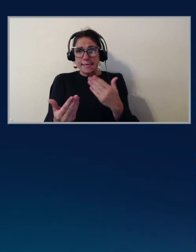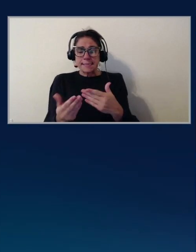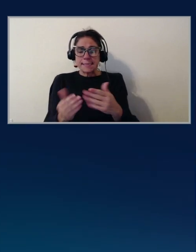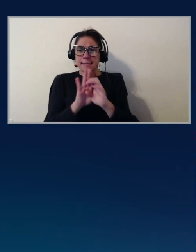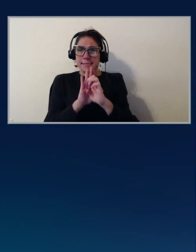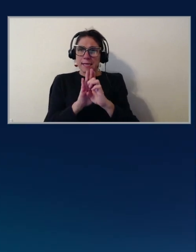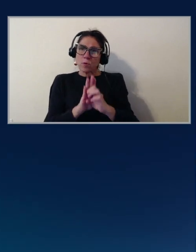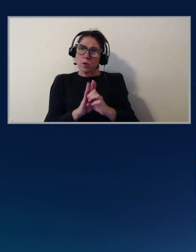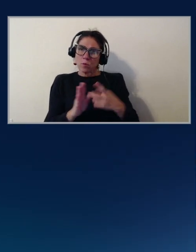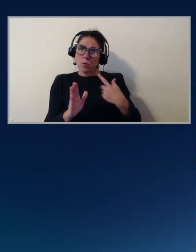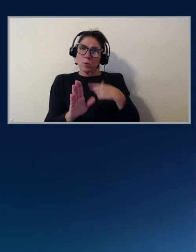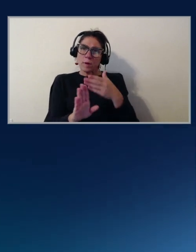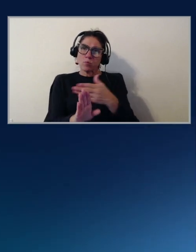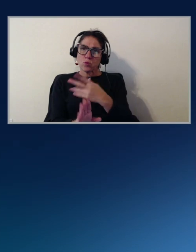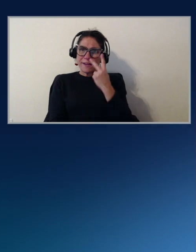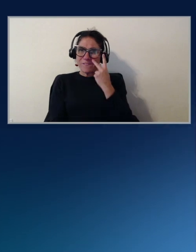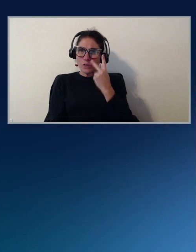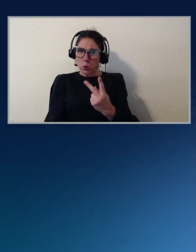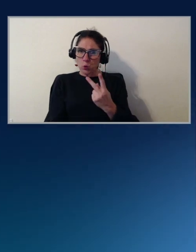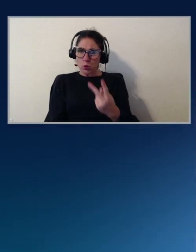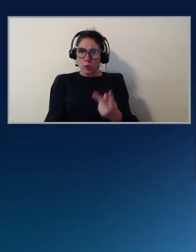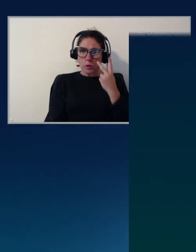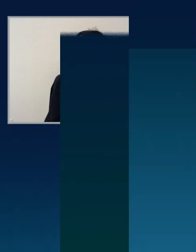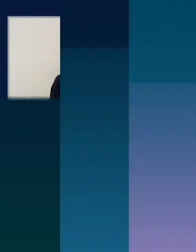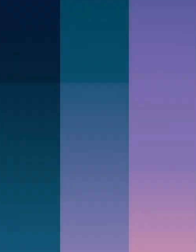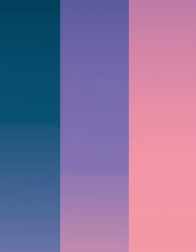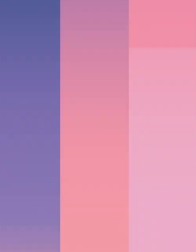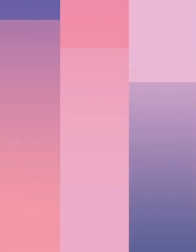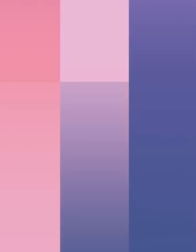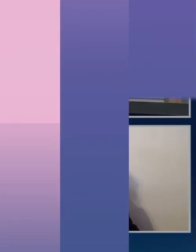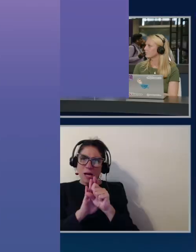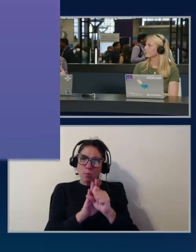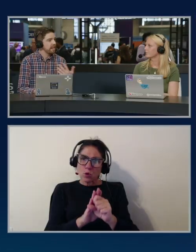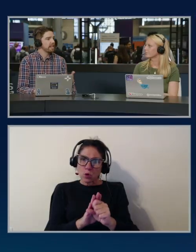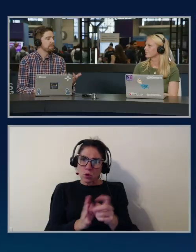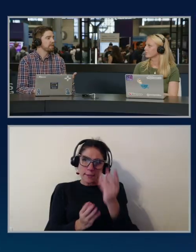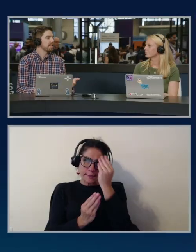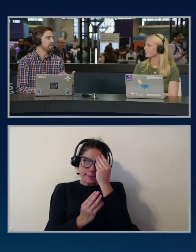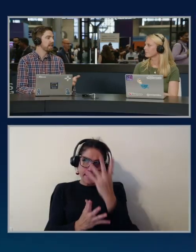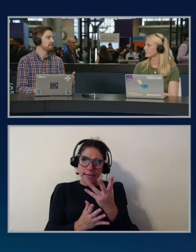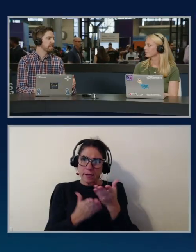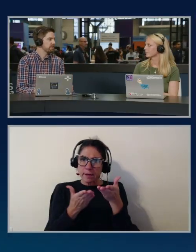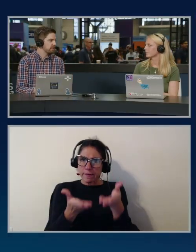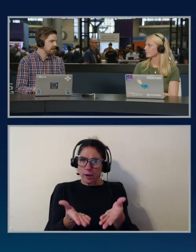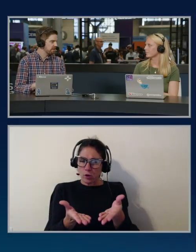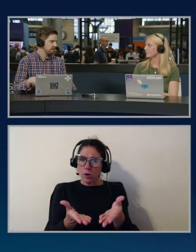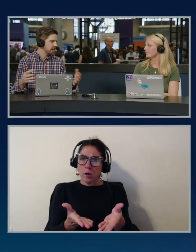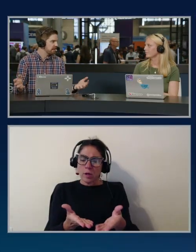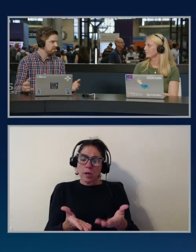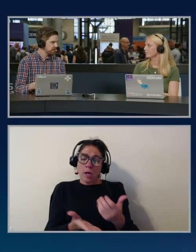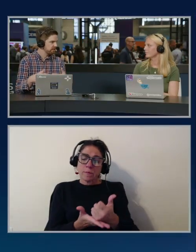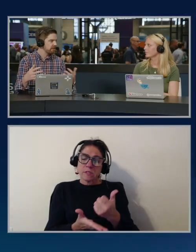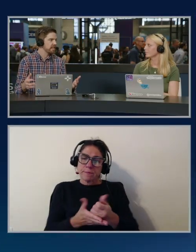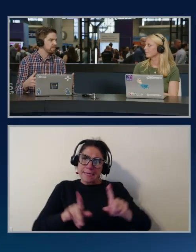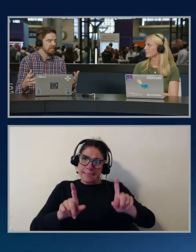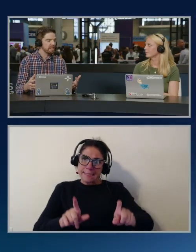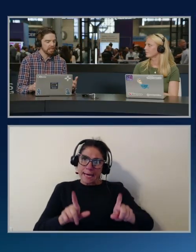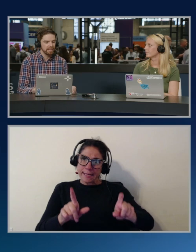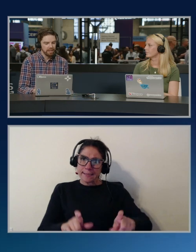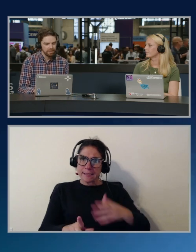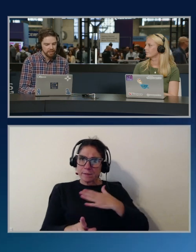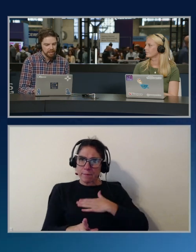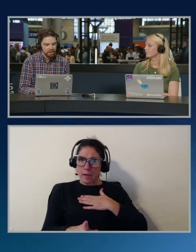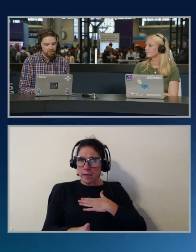we previewed this app, you see a bunch of sample data generated in here. And that helps me test my application without creating a bunch of random